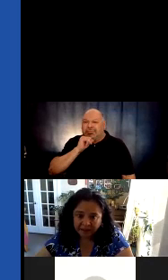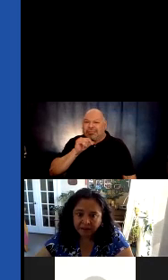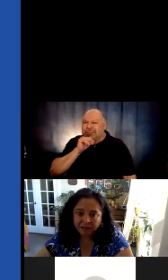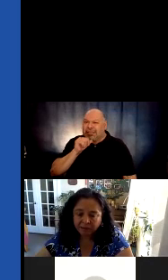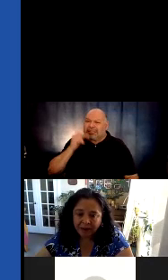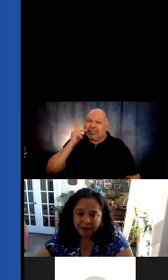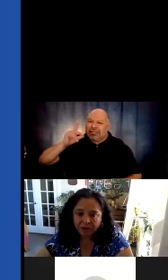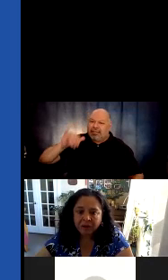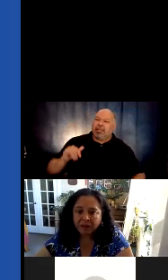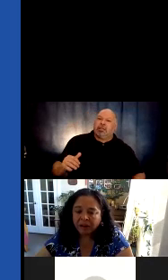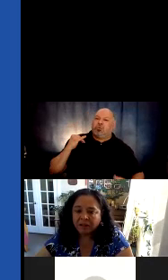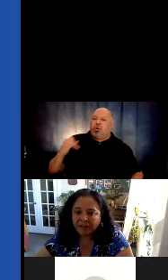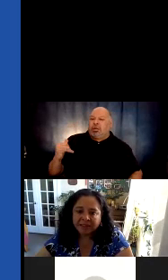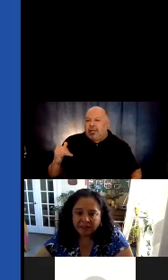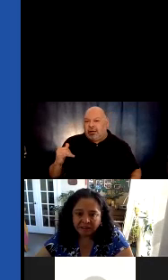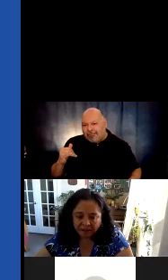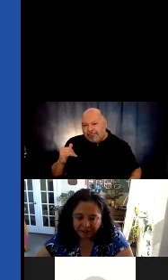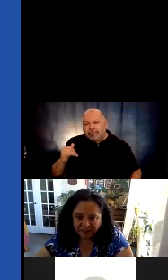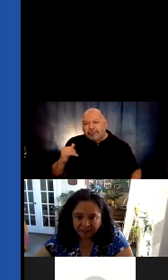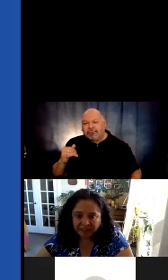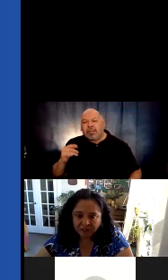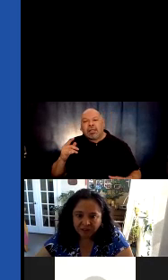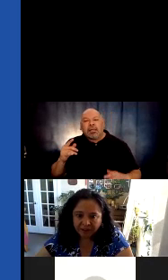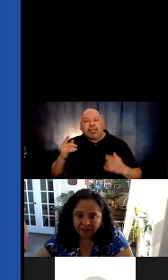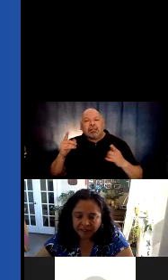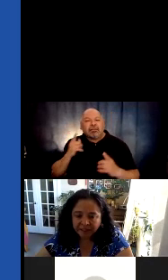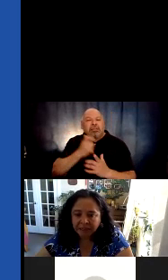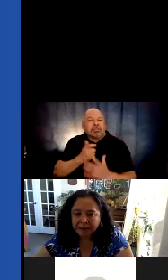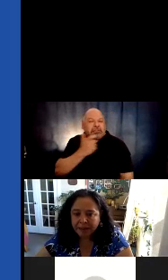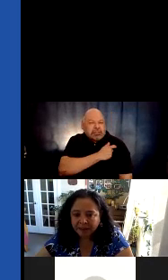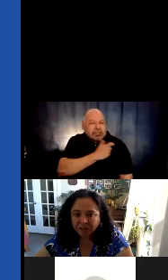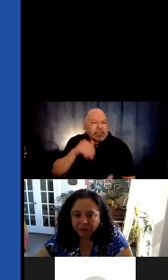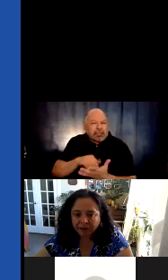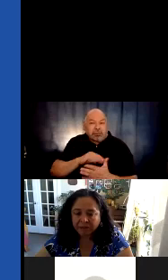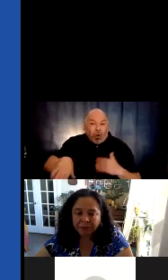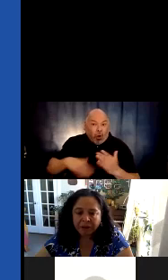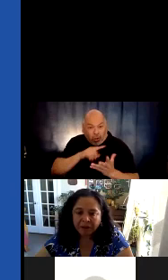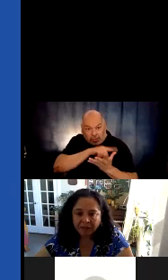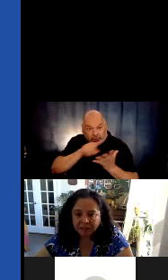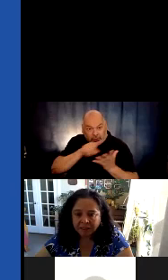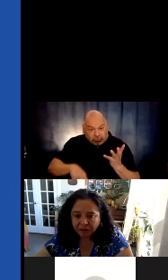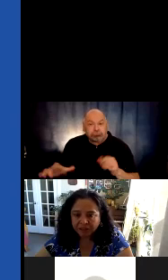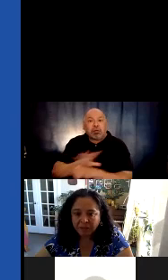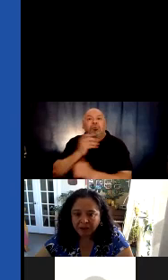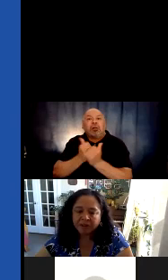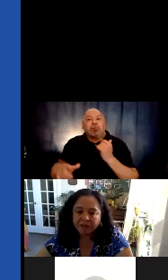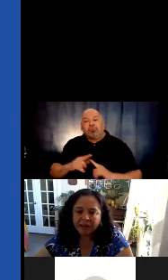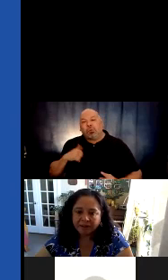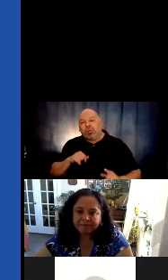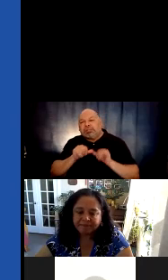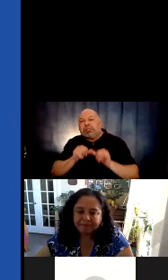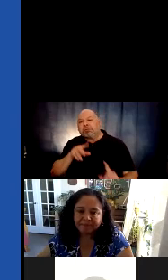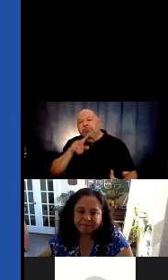that. Right now, the vaccine is effective against all variants, and so we are continuing to monitor